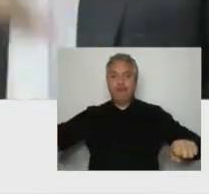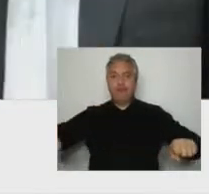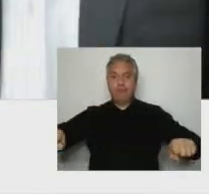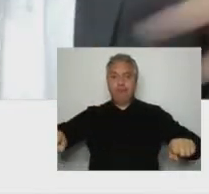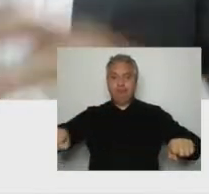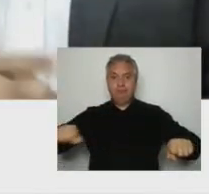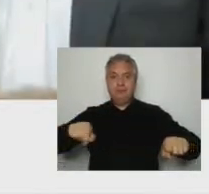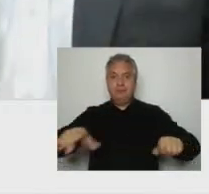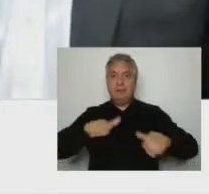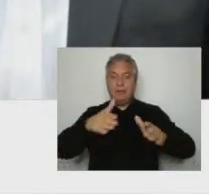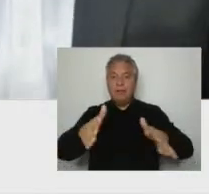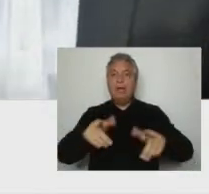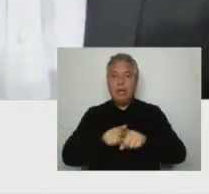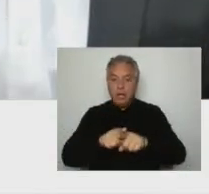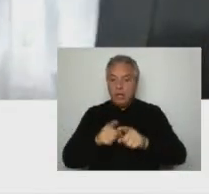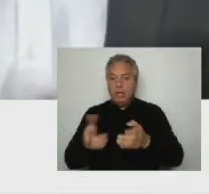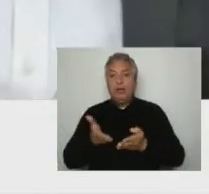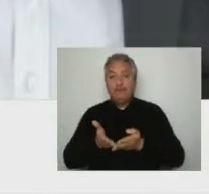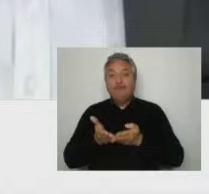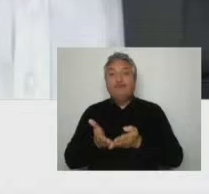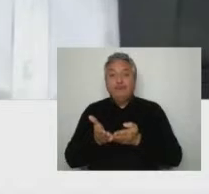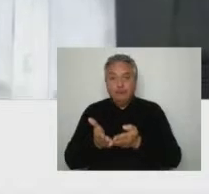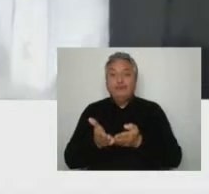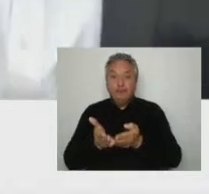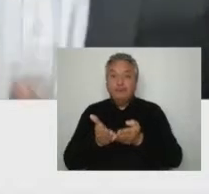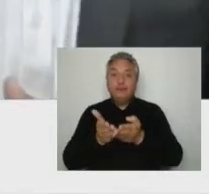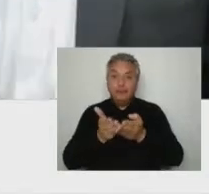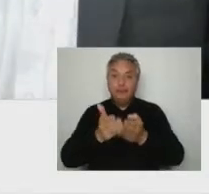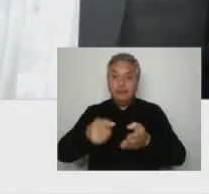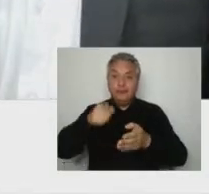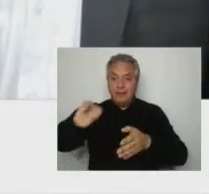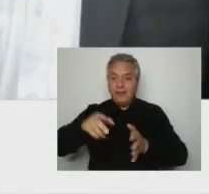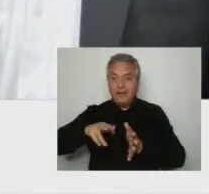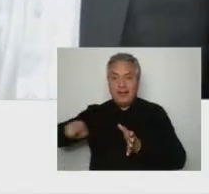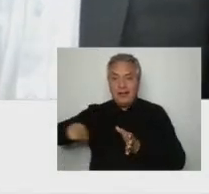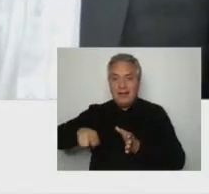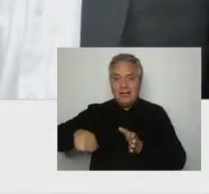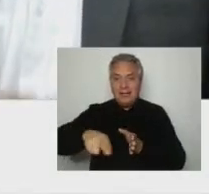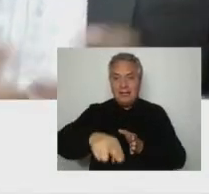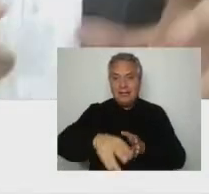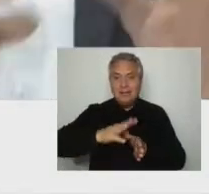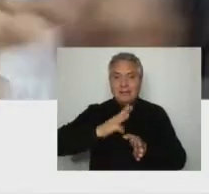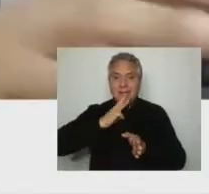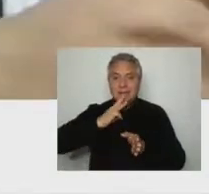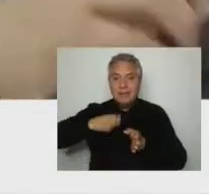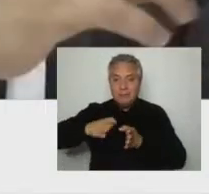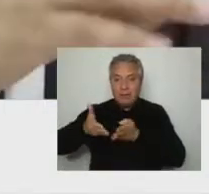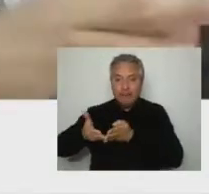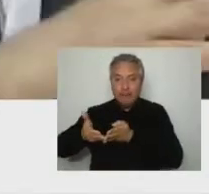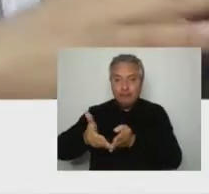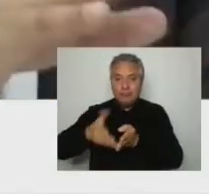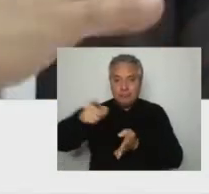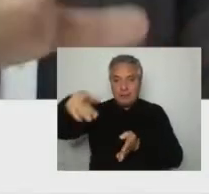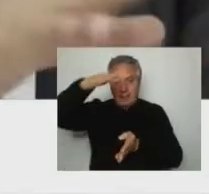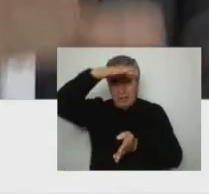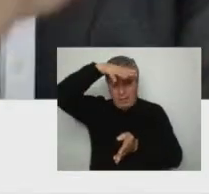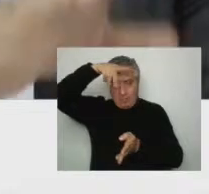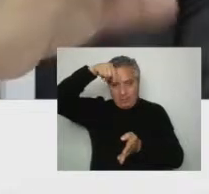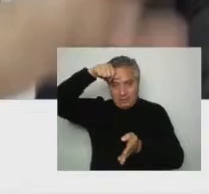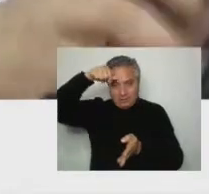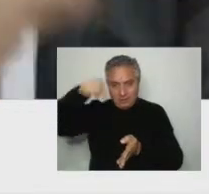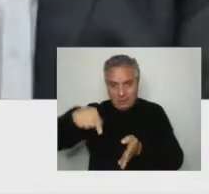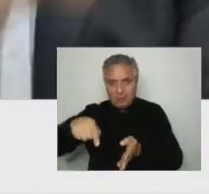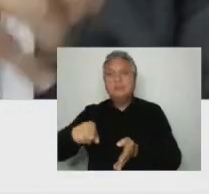cities or rural areas or the Amazon region, you have individuals who run boats